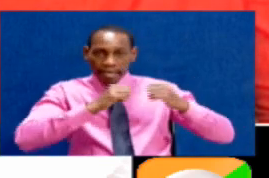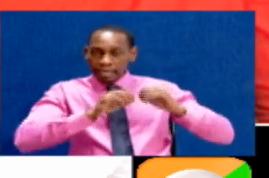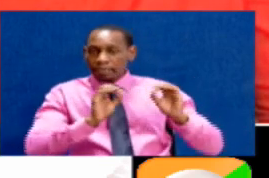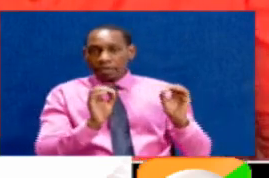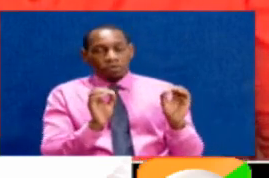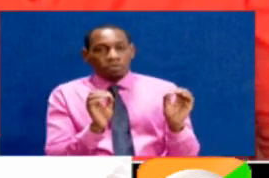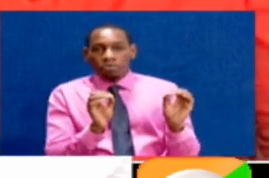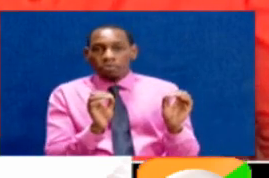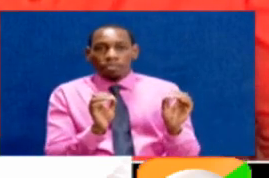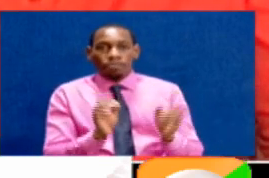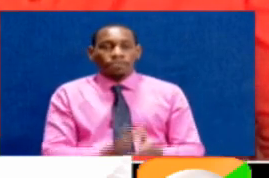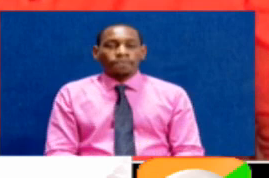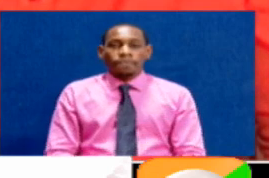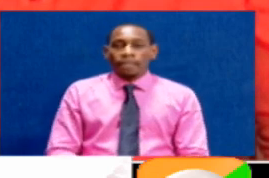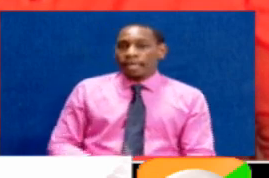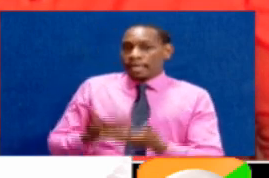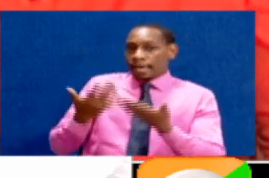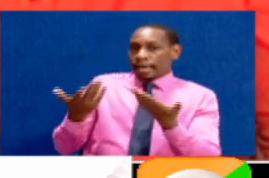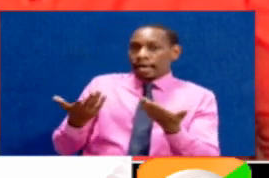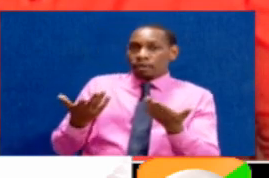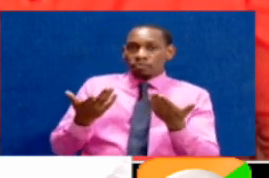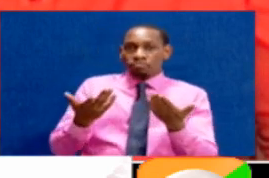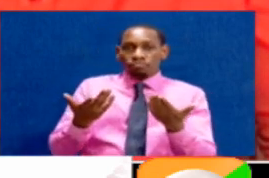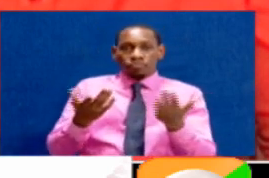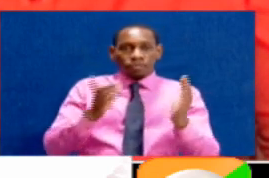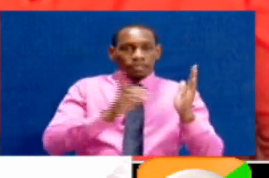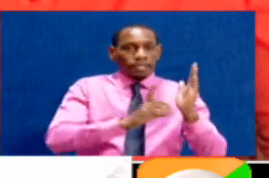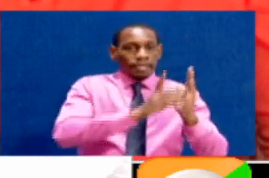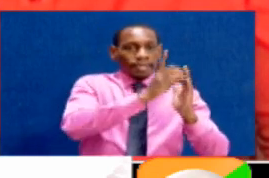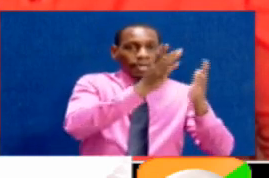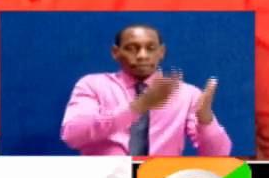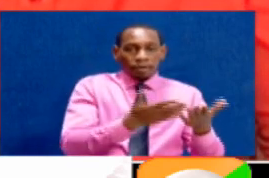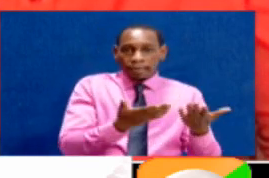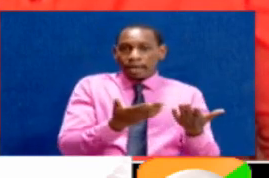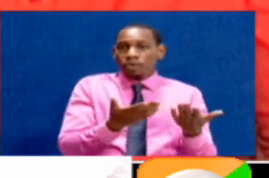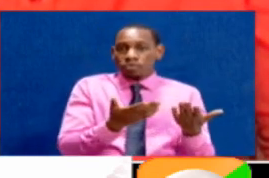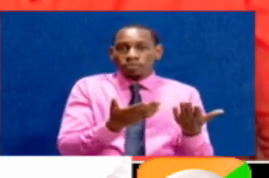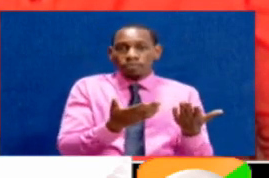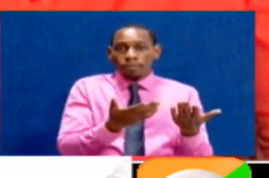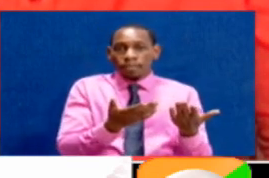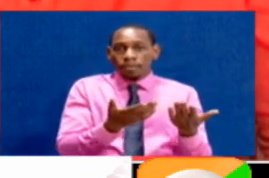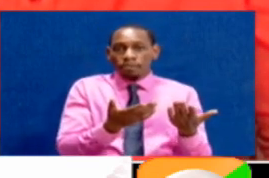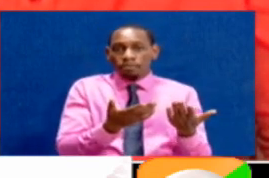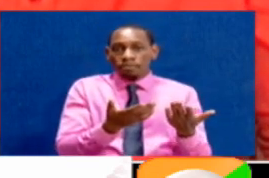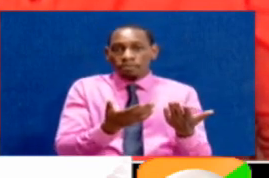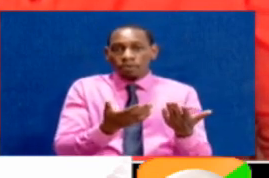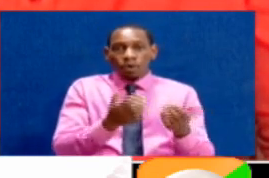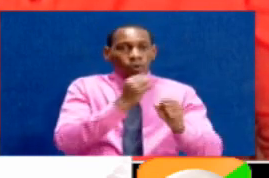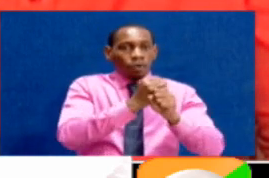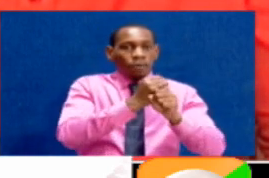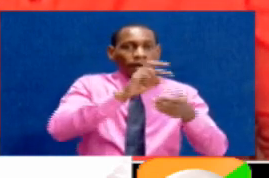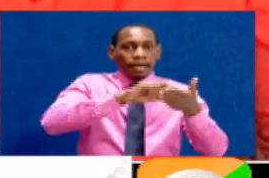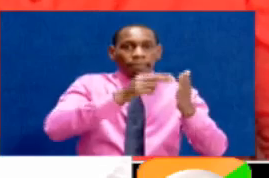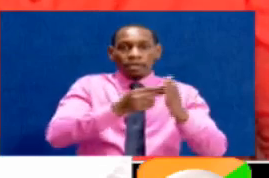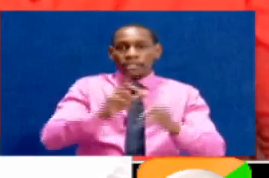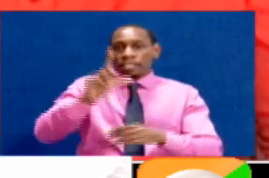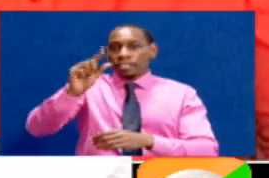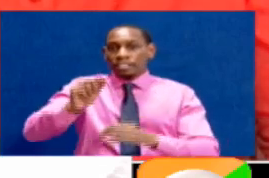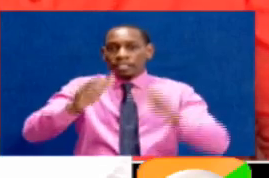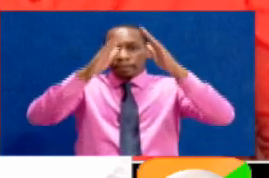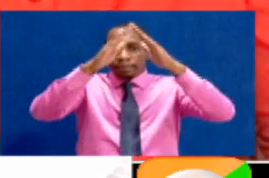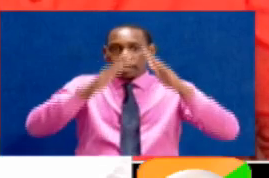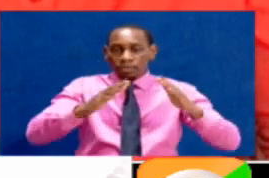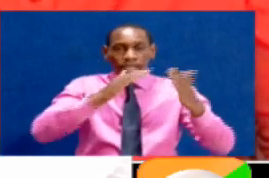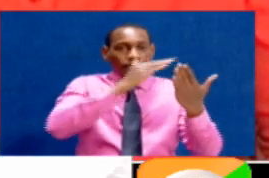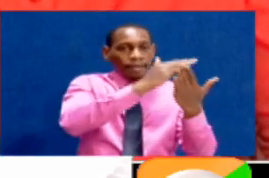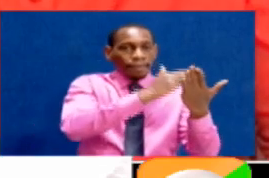agreements. So how should developers ideally then approach projects like this, affordable housing